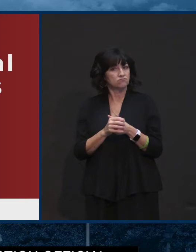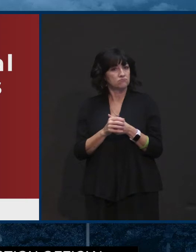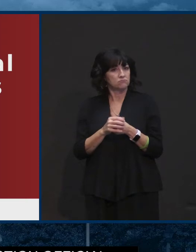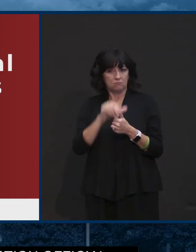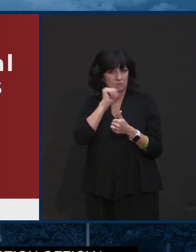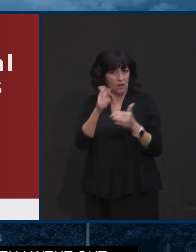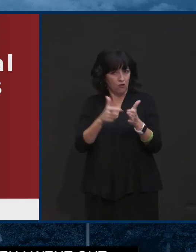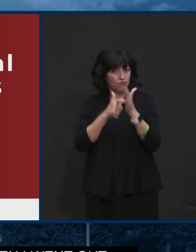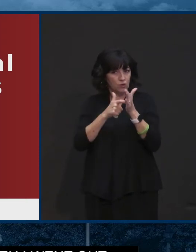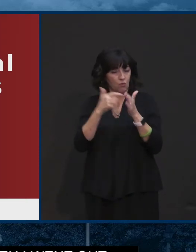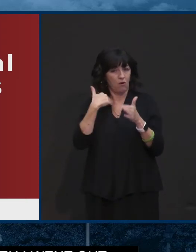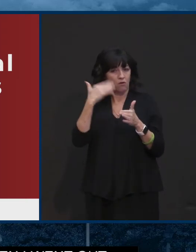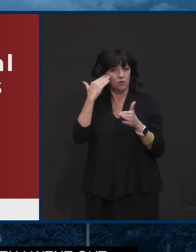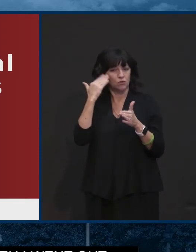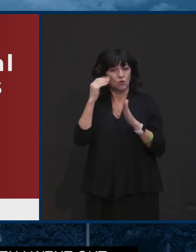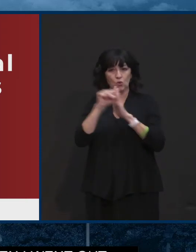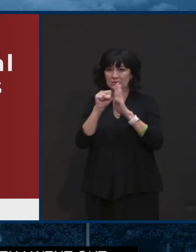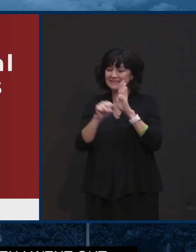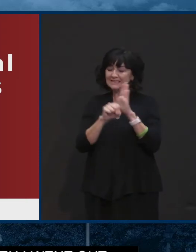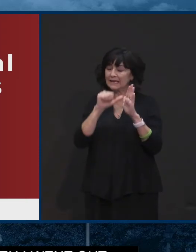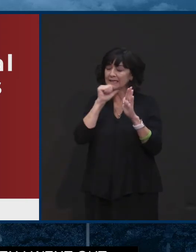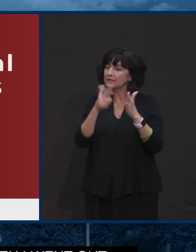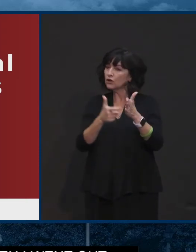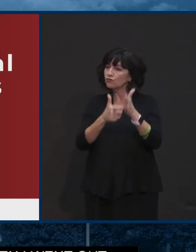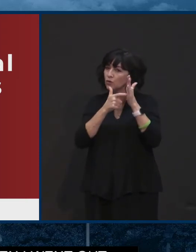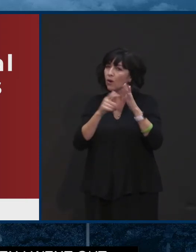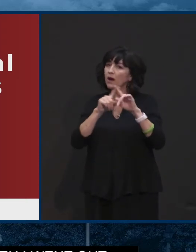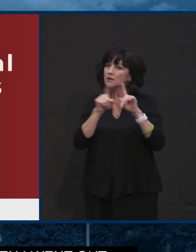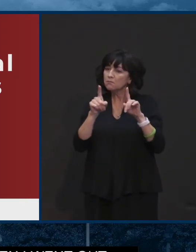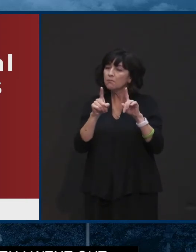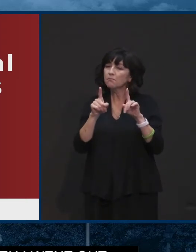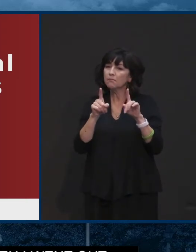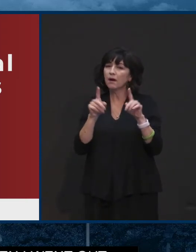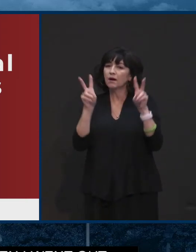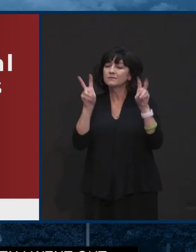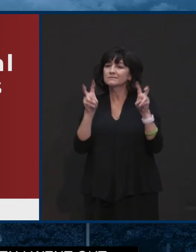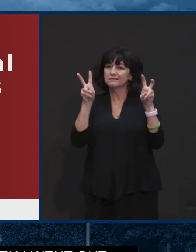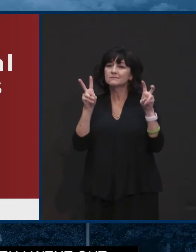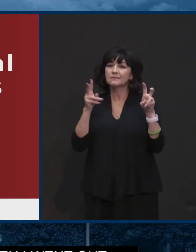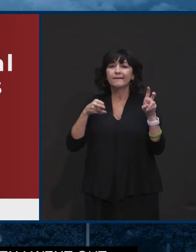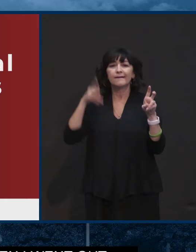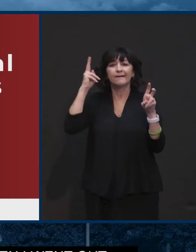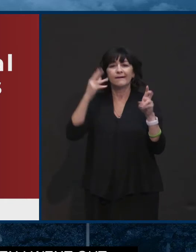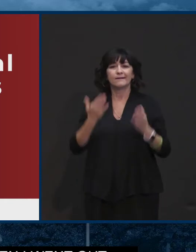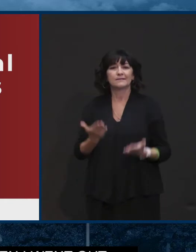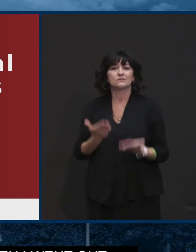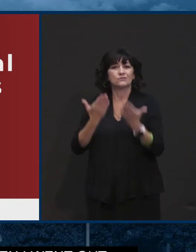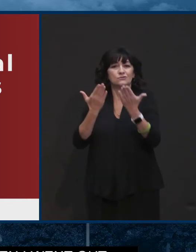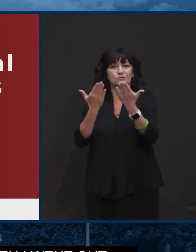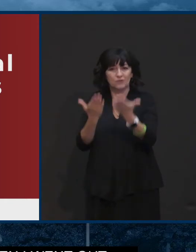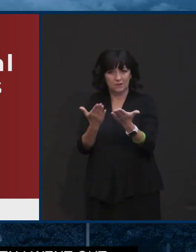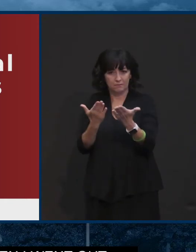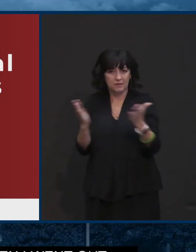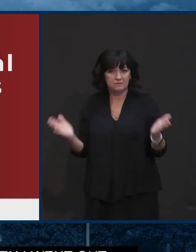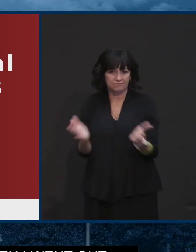required by the state. Highly recommended. Obviously, balancing out